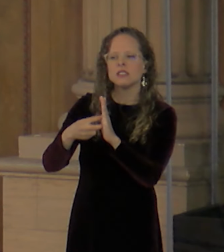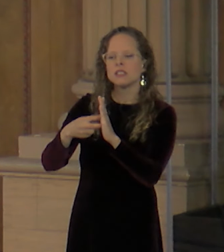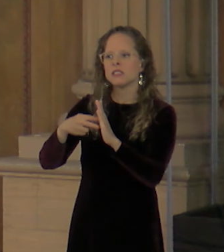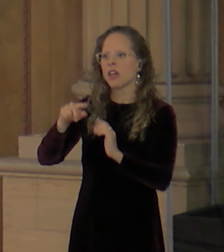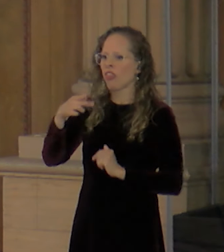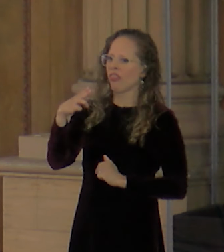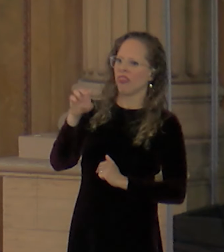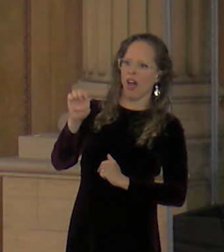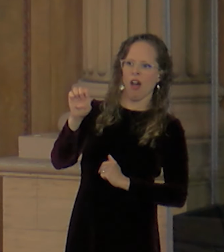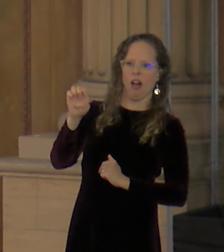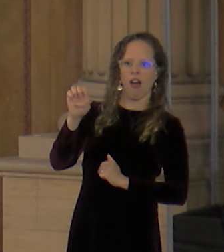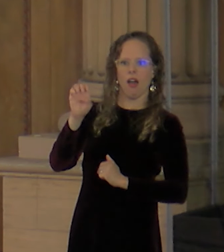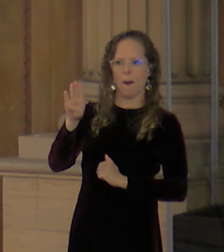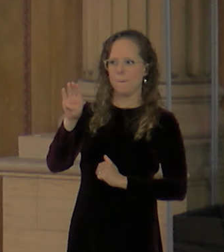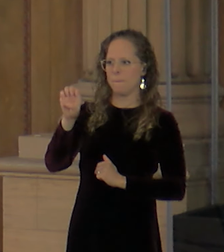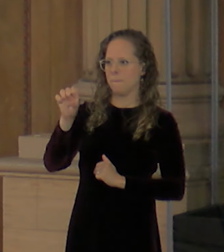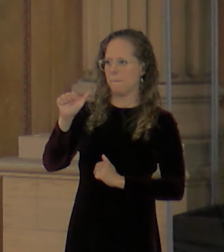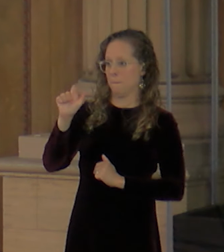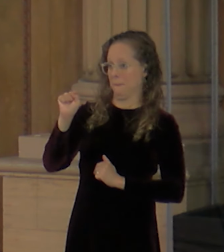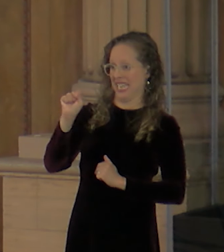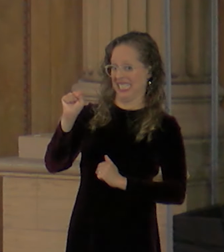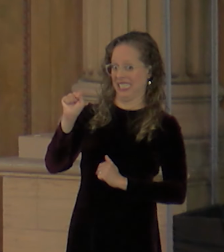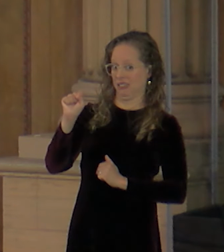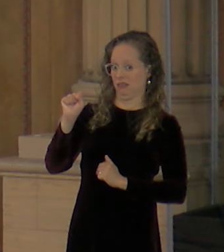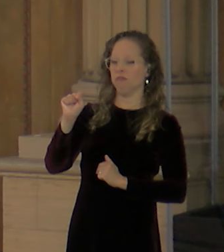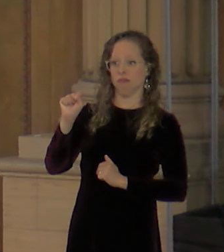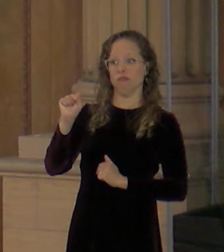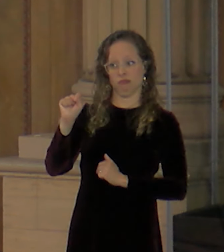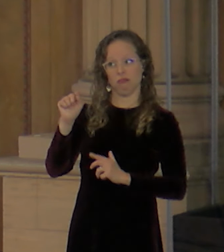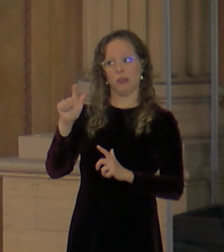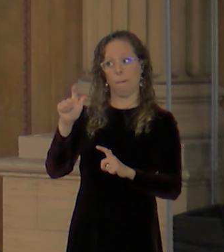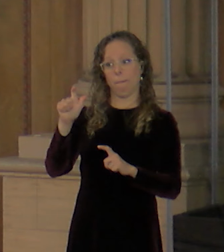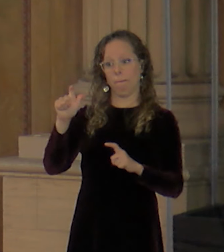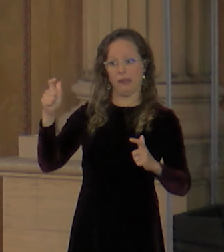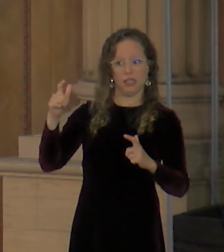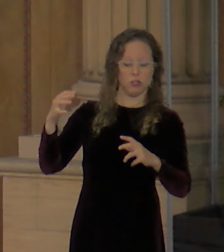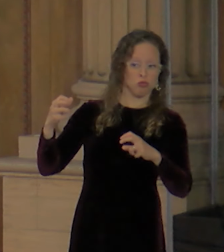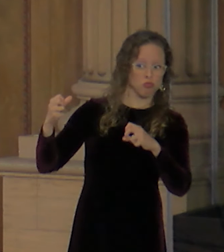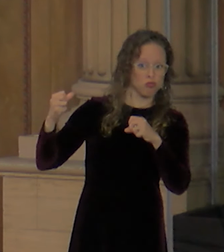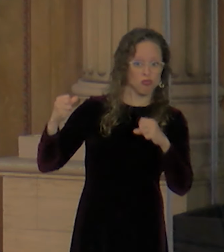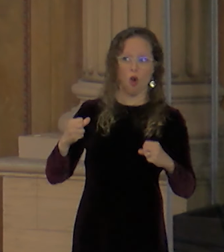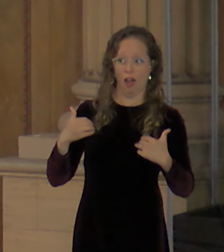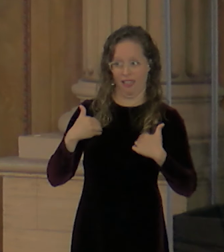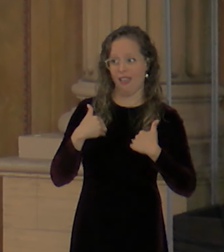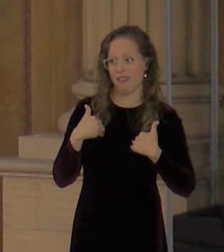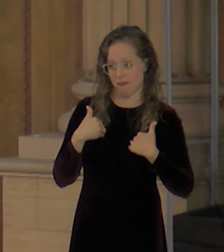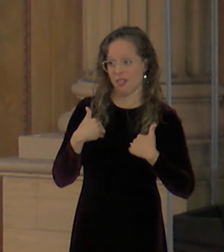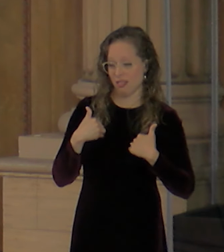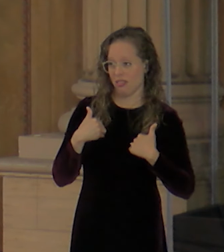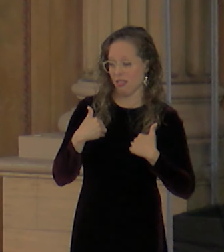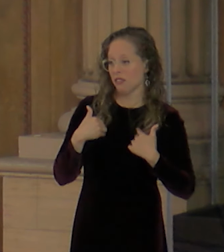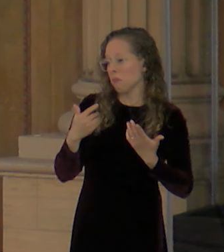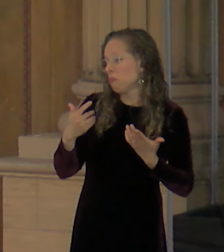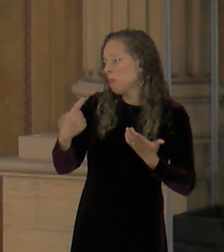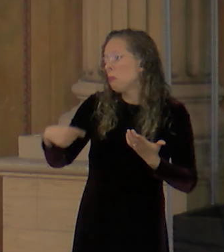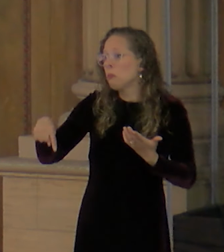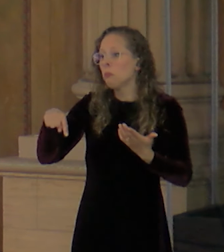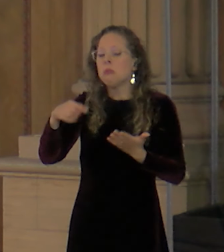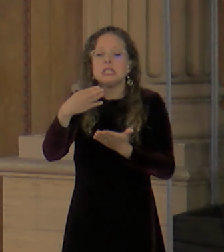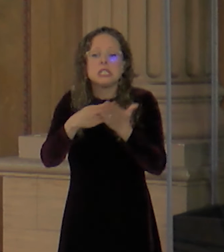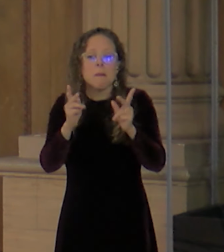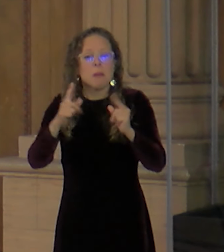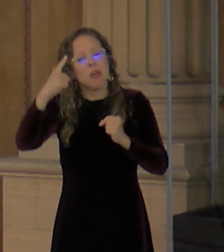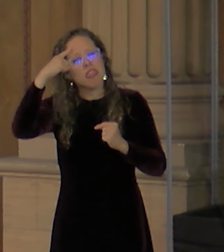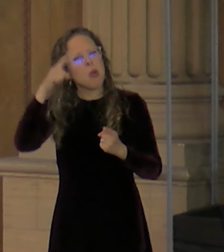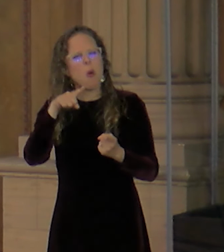beast, that he is a very big deal. It's a very strong animal, whatever it is. You could make the case that Behemoth was a